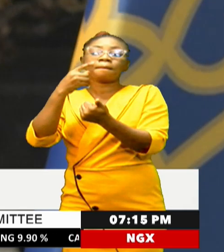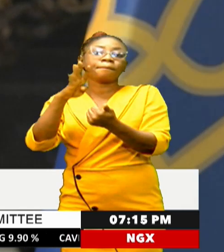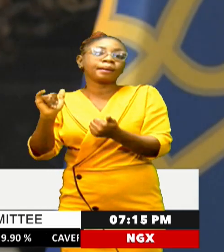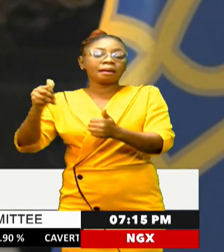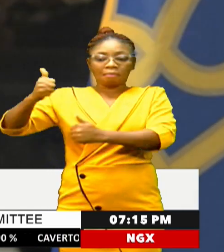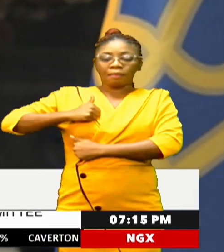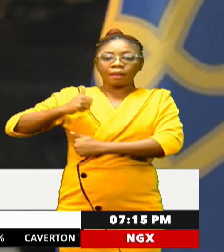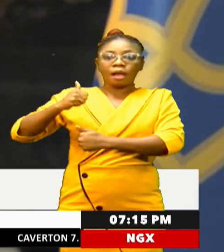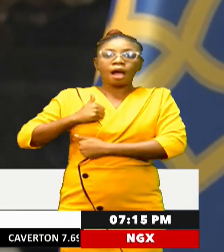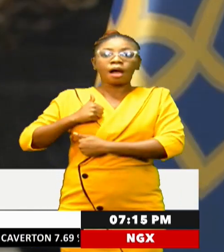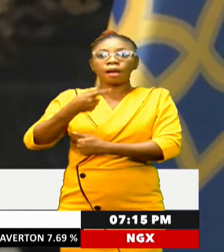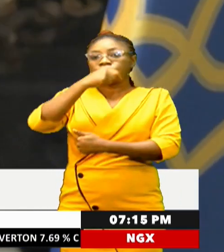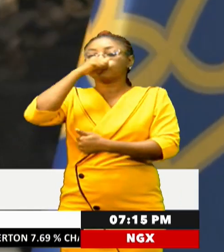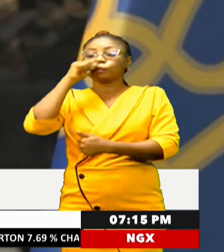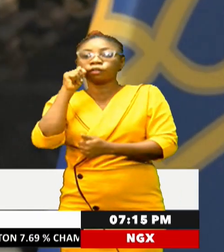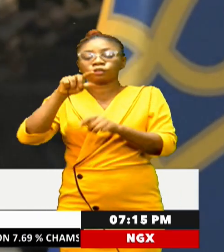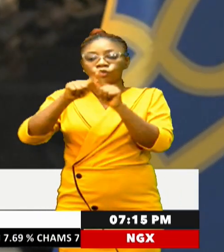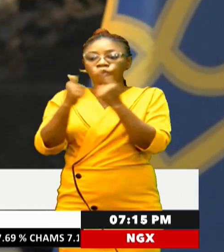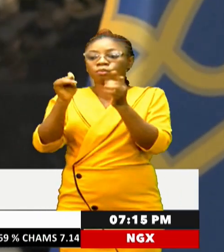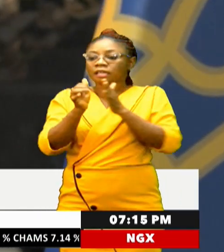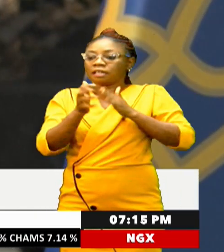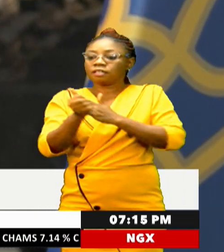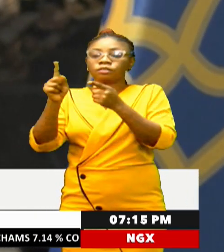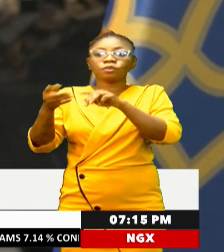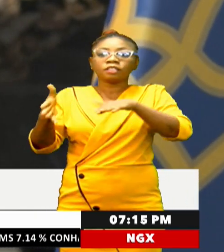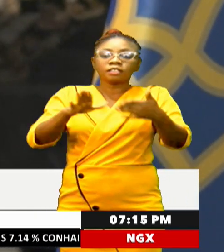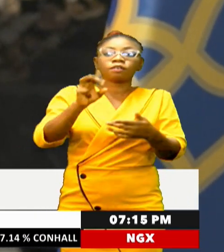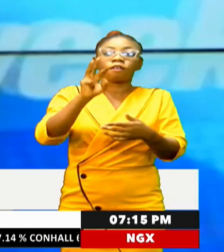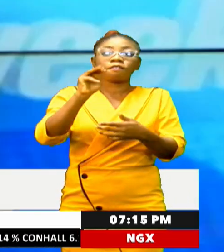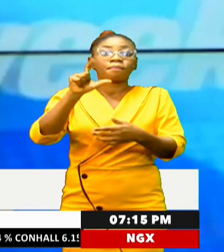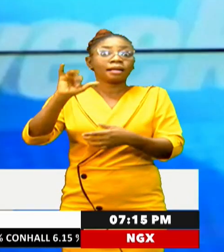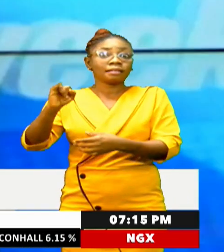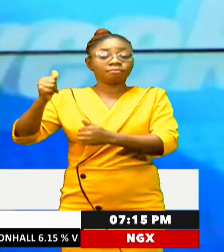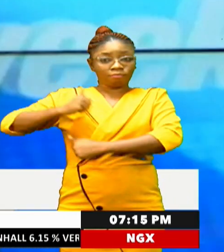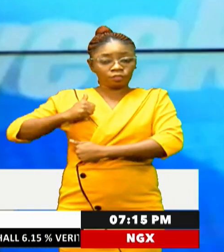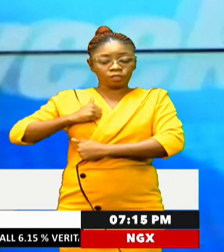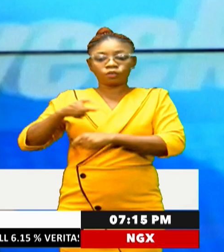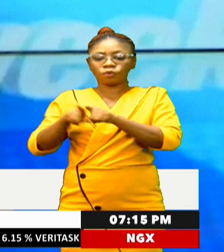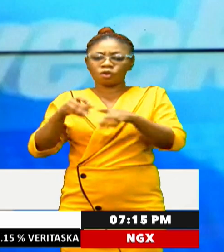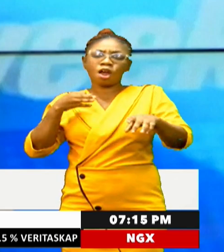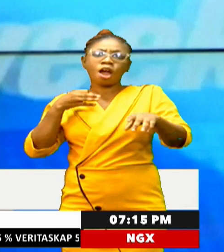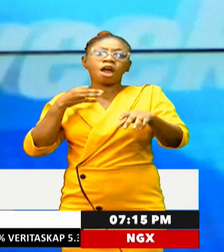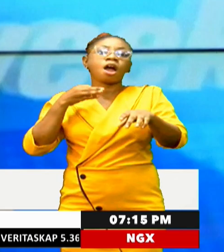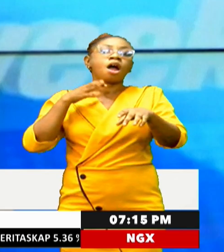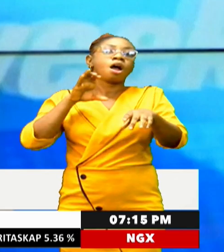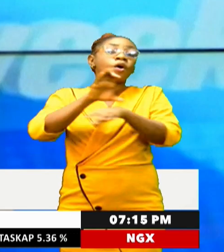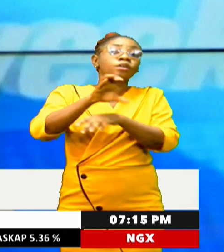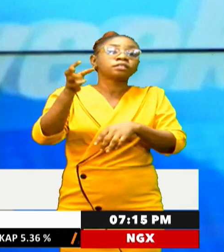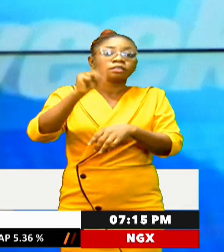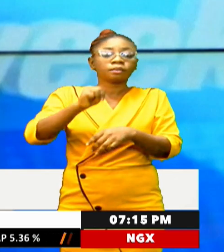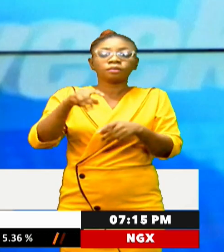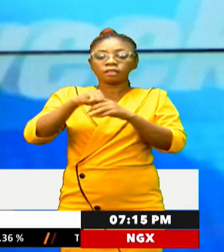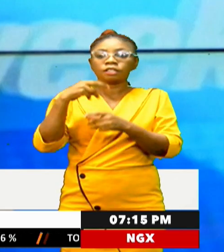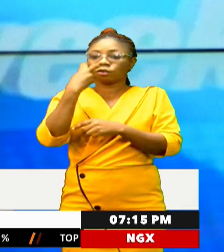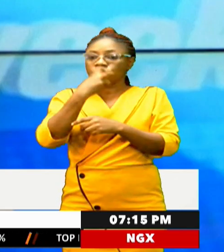that had led to the death of Malian soldiers. Meiga further stated he accused Yusov of speaking on Ukrainian television,